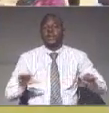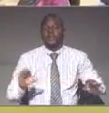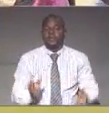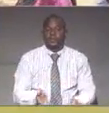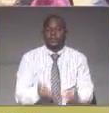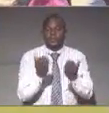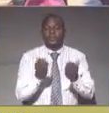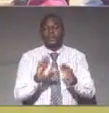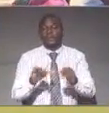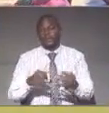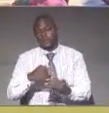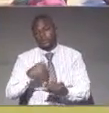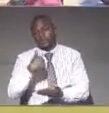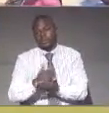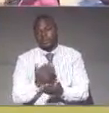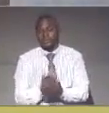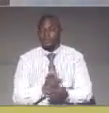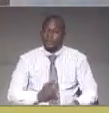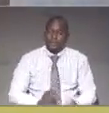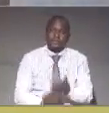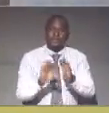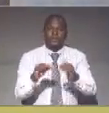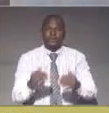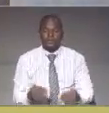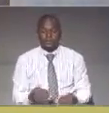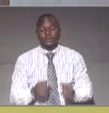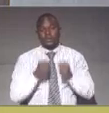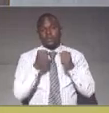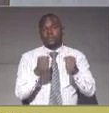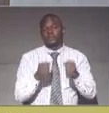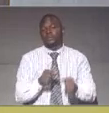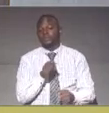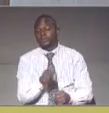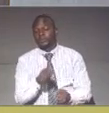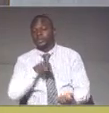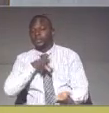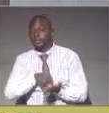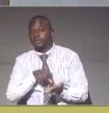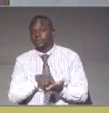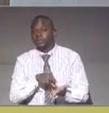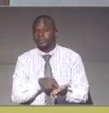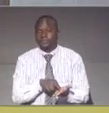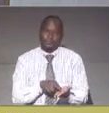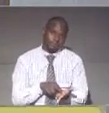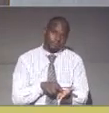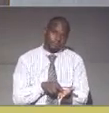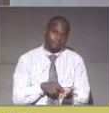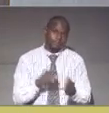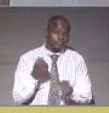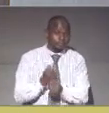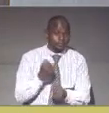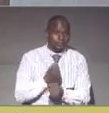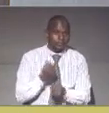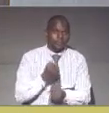promotion, of which the sector vastly achieved. On the strength of this record of